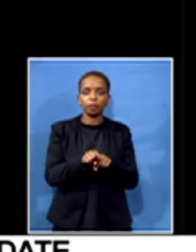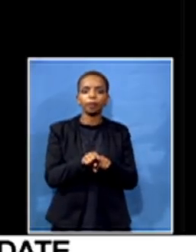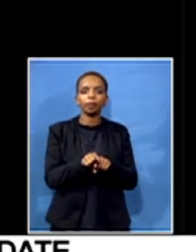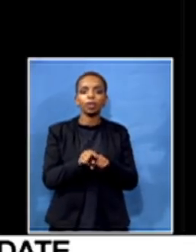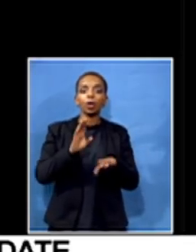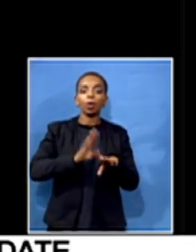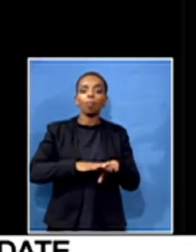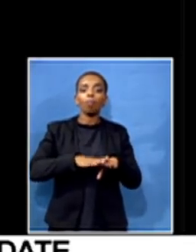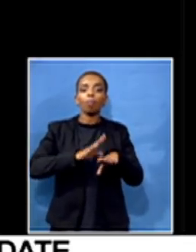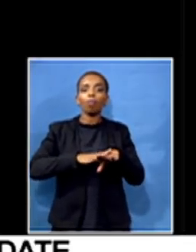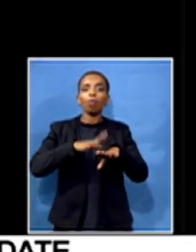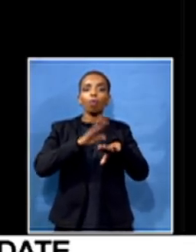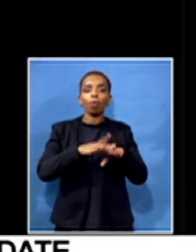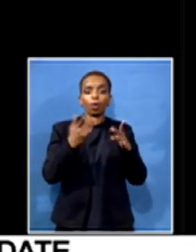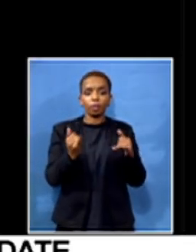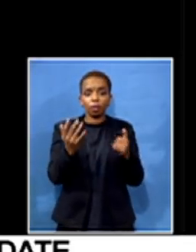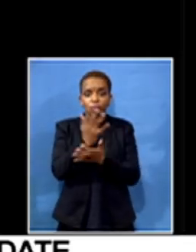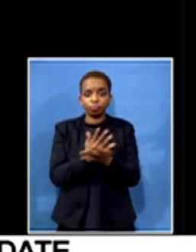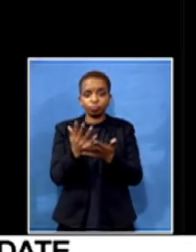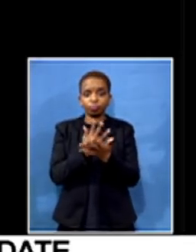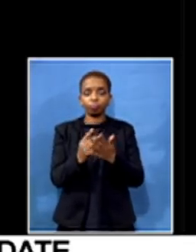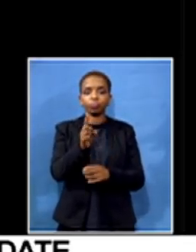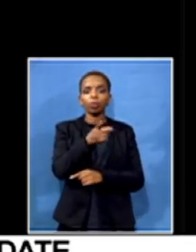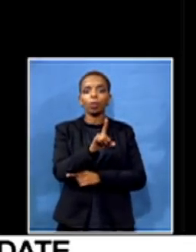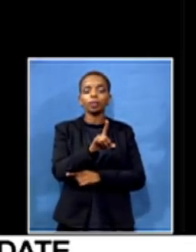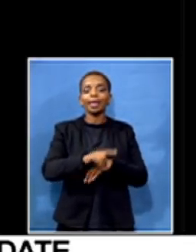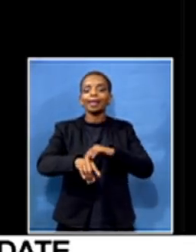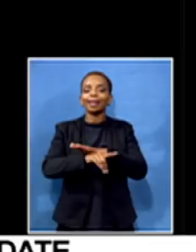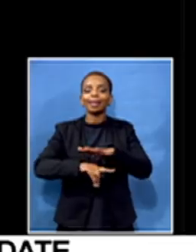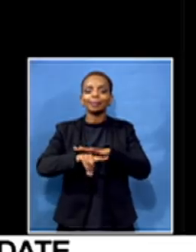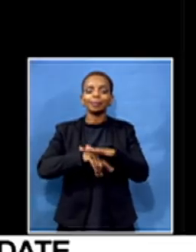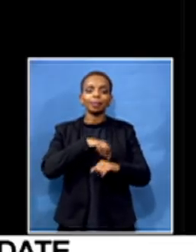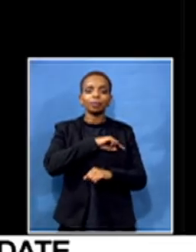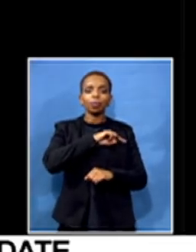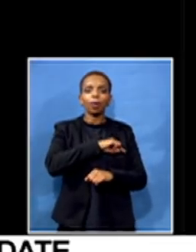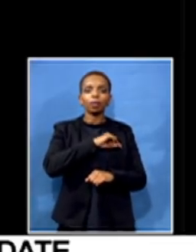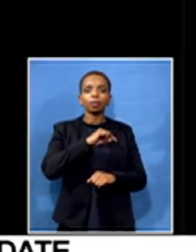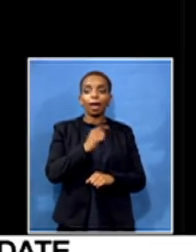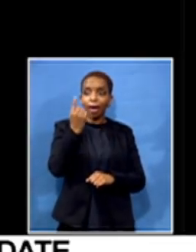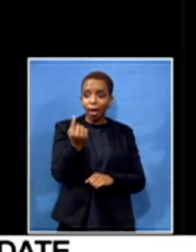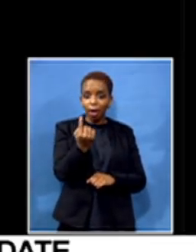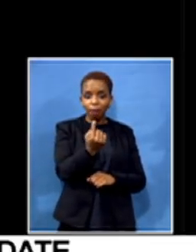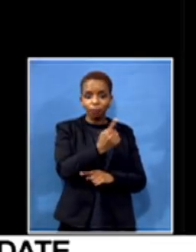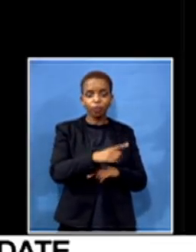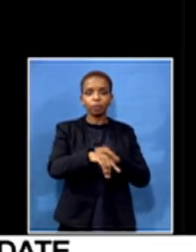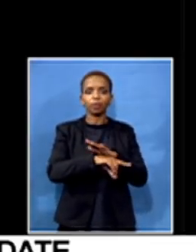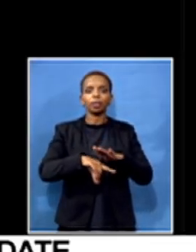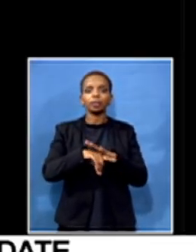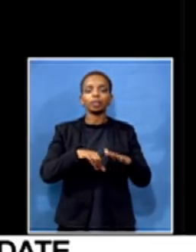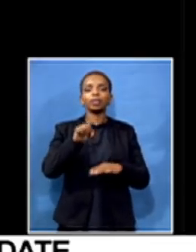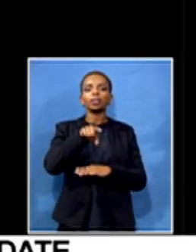more and more talking about district, so that every district must have